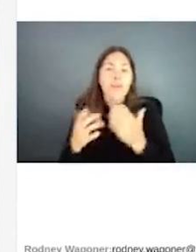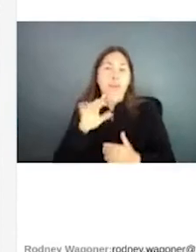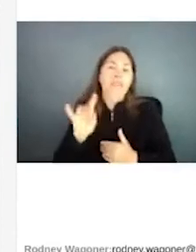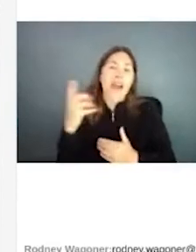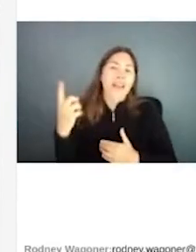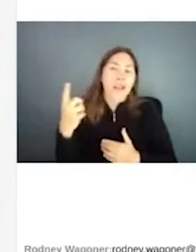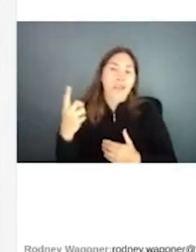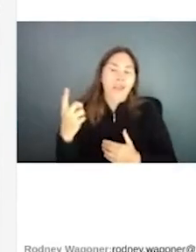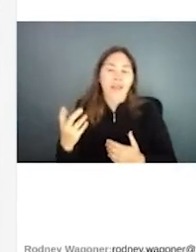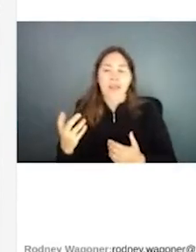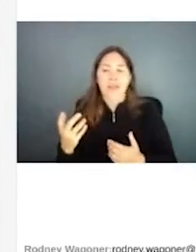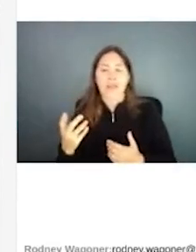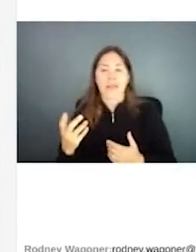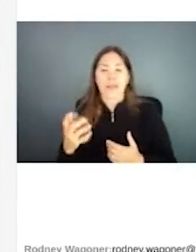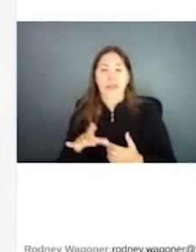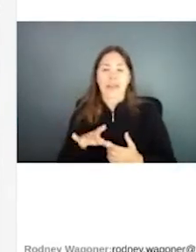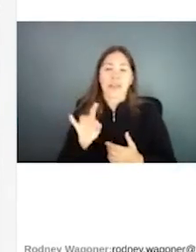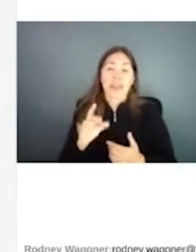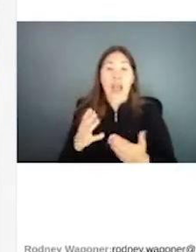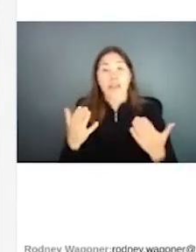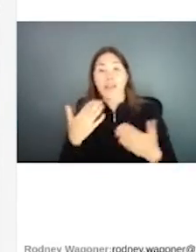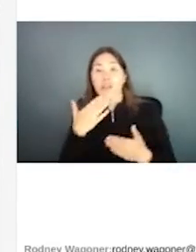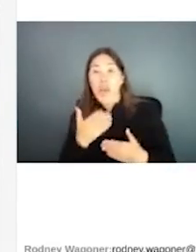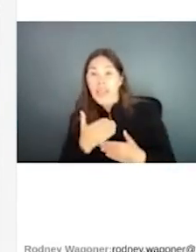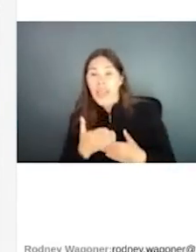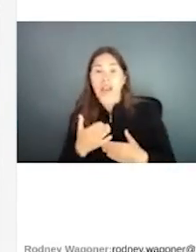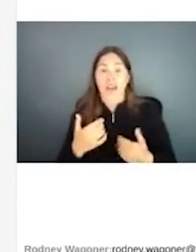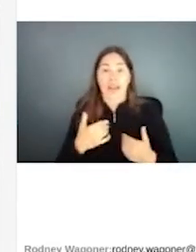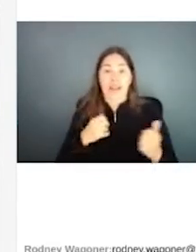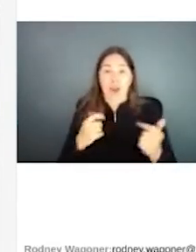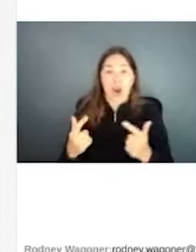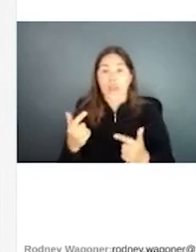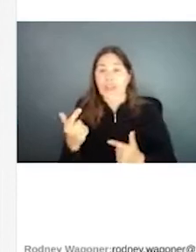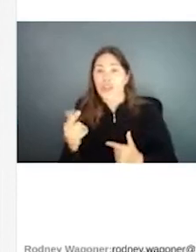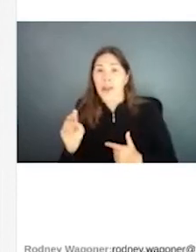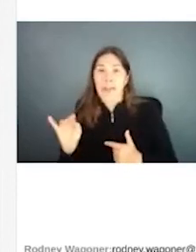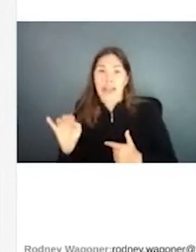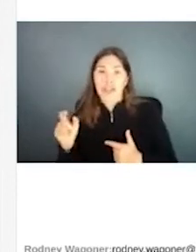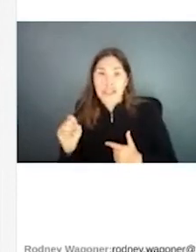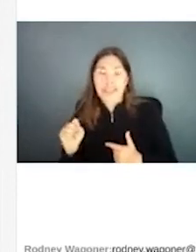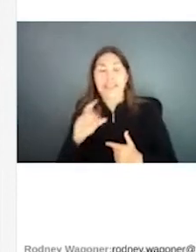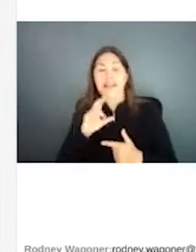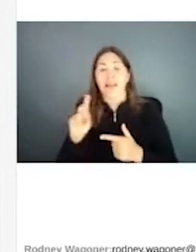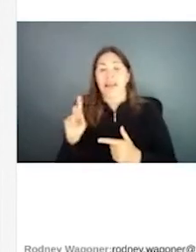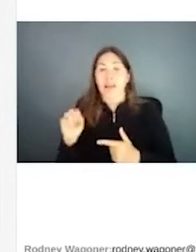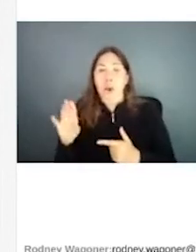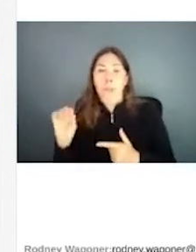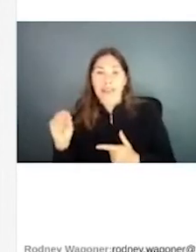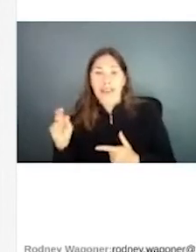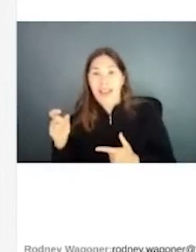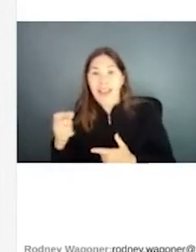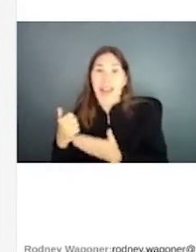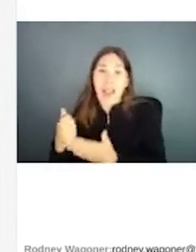that you would find handy in here, right? Here's all the geometrics, Adobe Help X stuff, some of the games. As you come